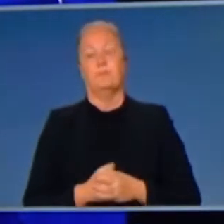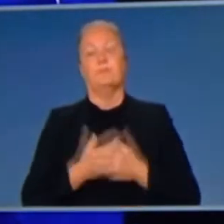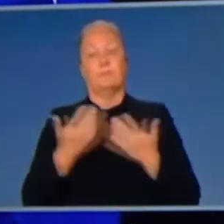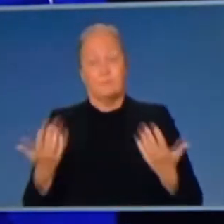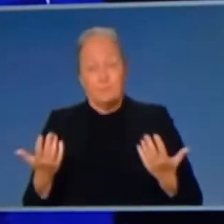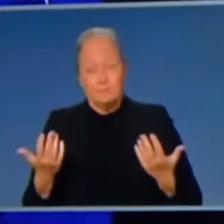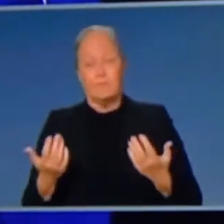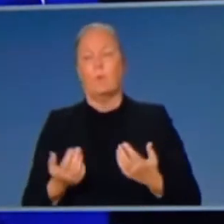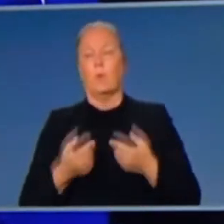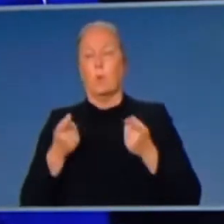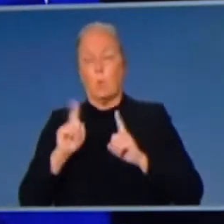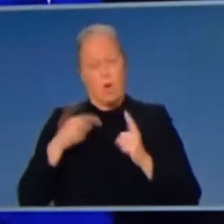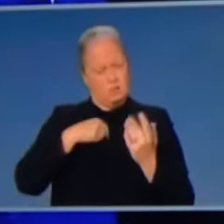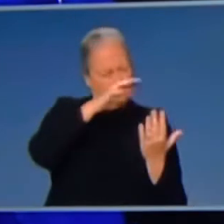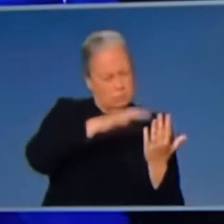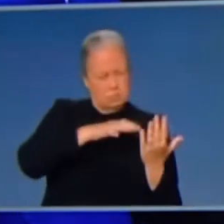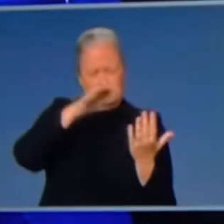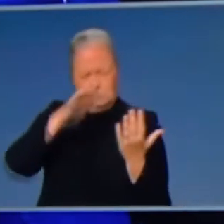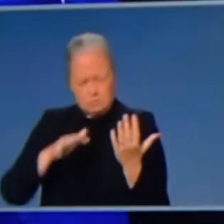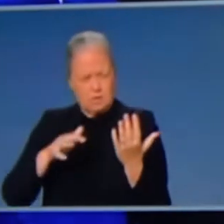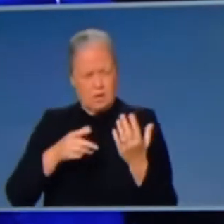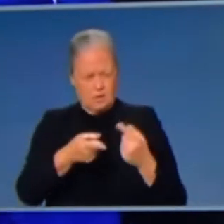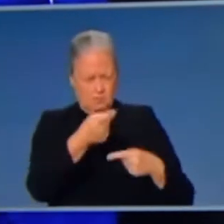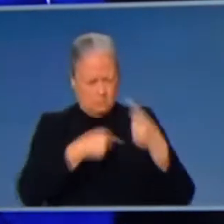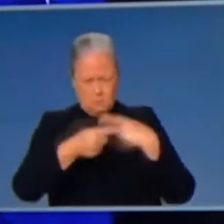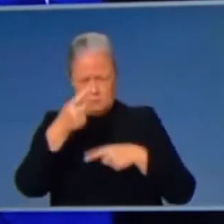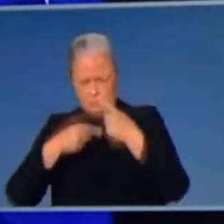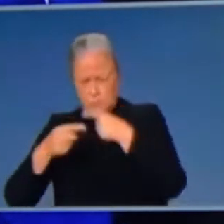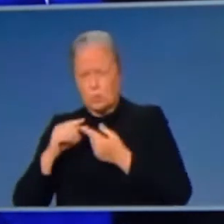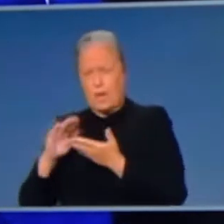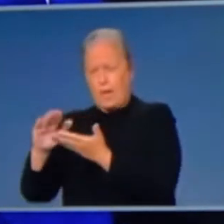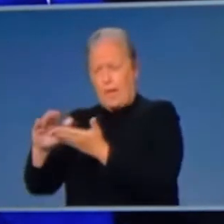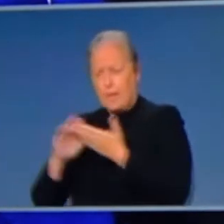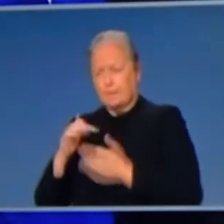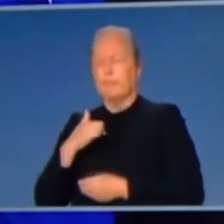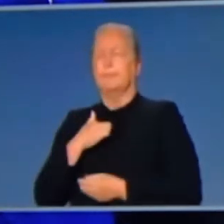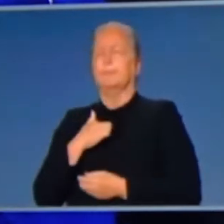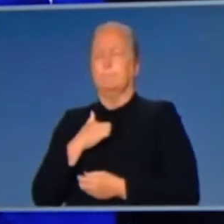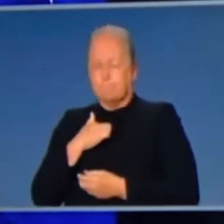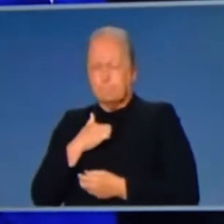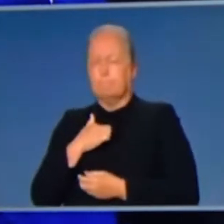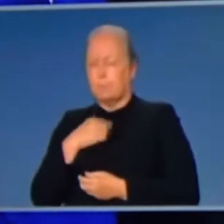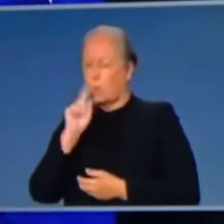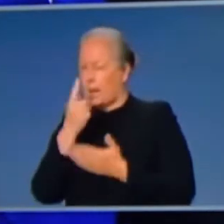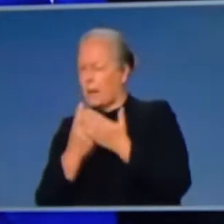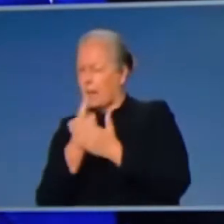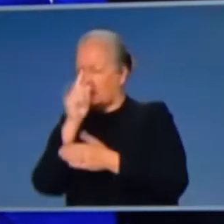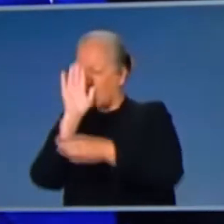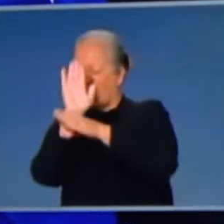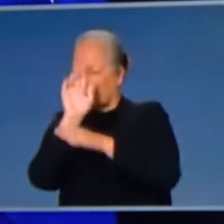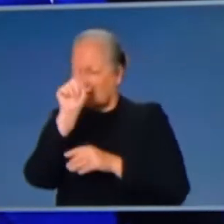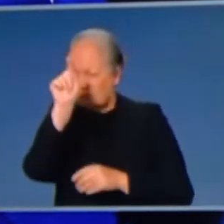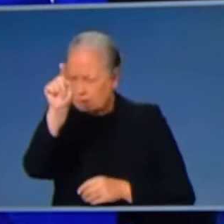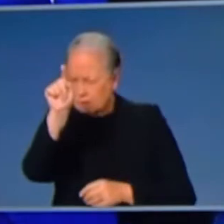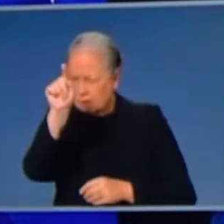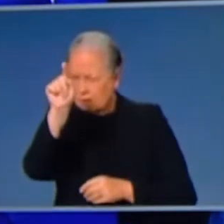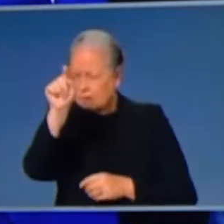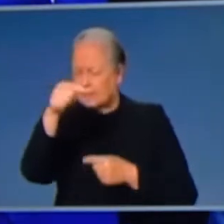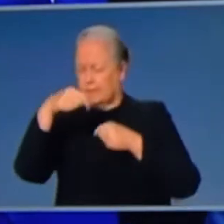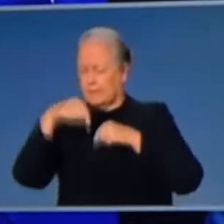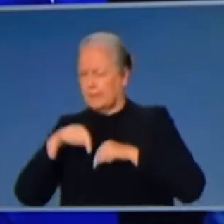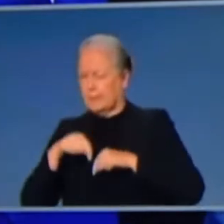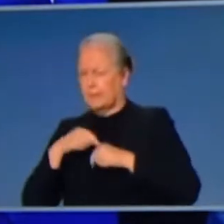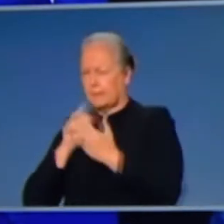up the theory of flattening the curve. It confirms, based on that international data, that by taking